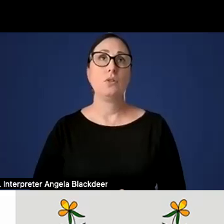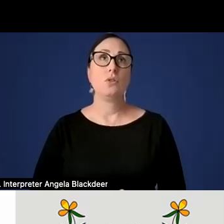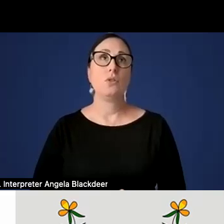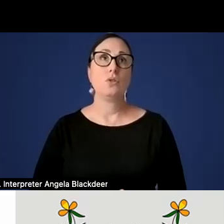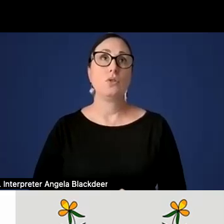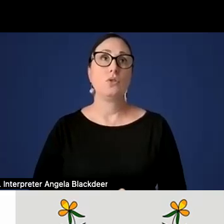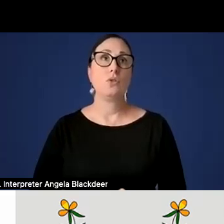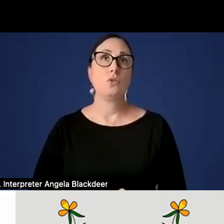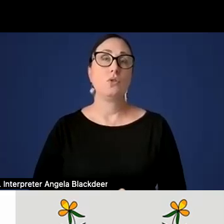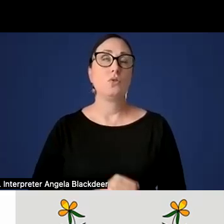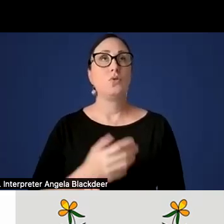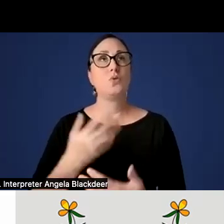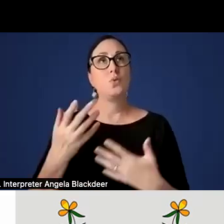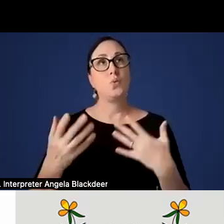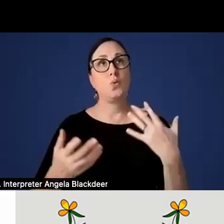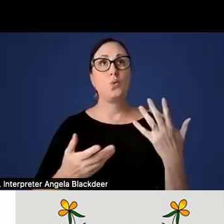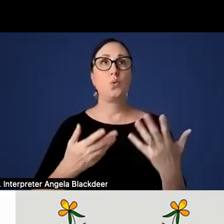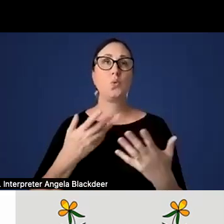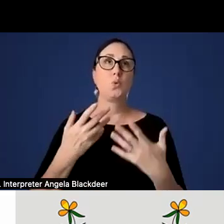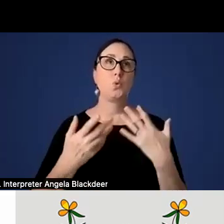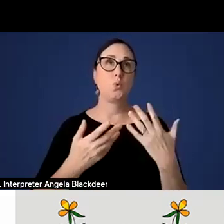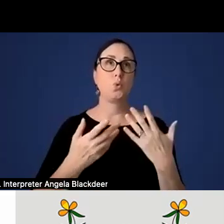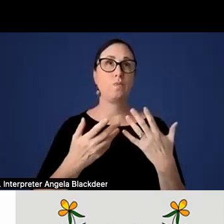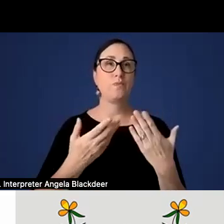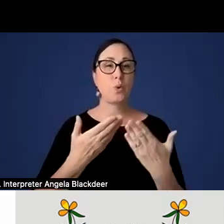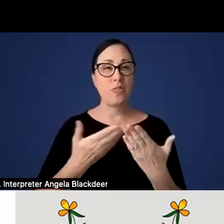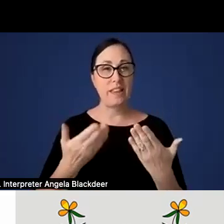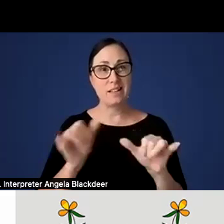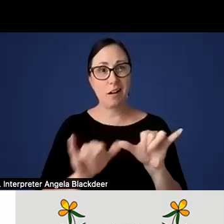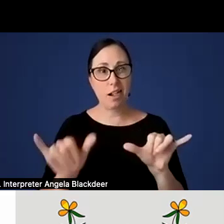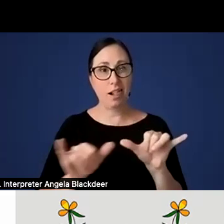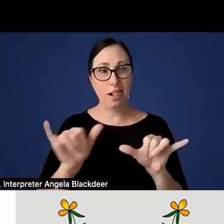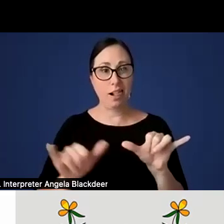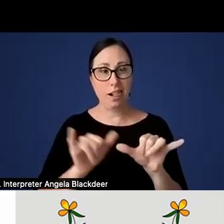kind of like allow risk factors